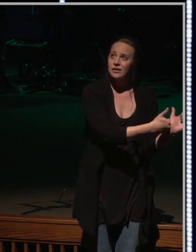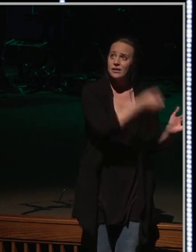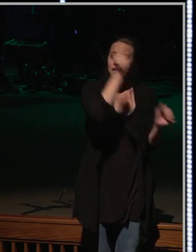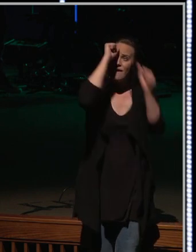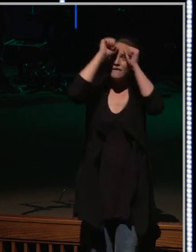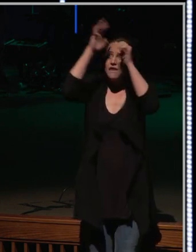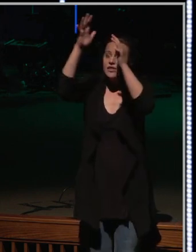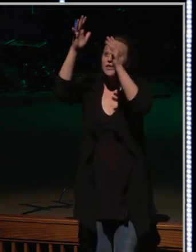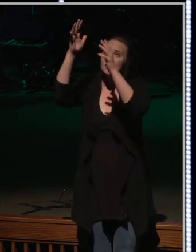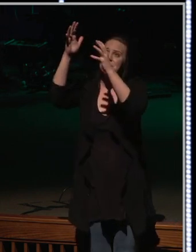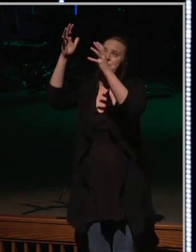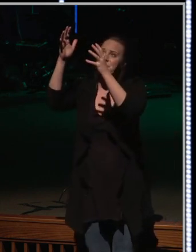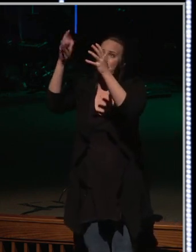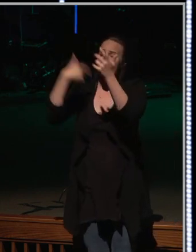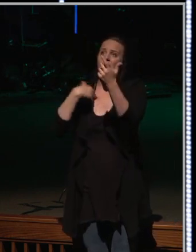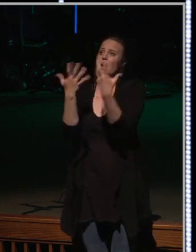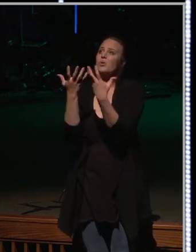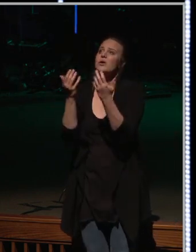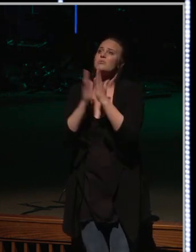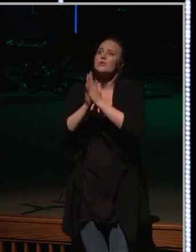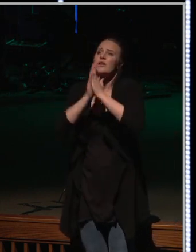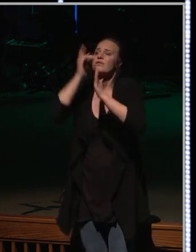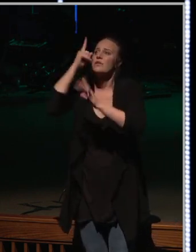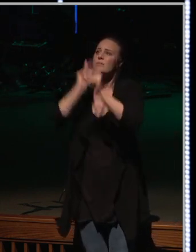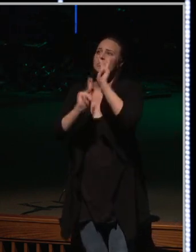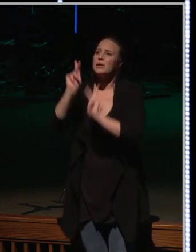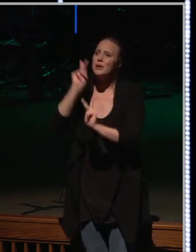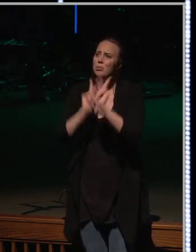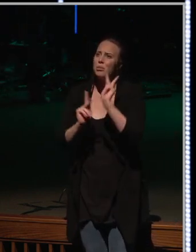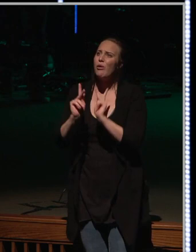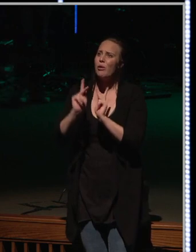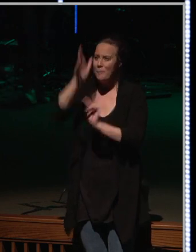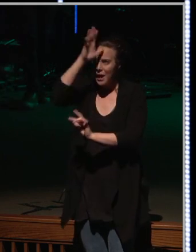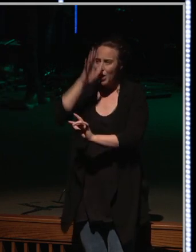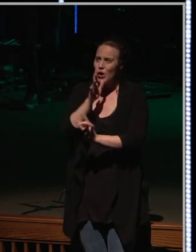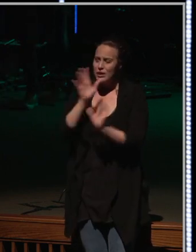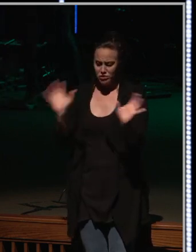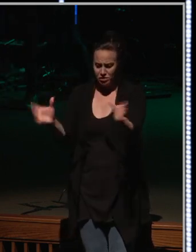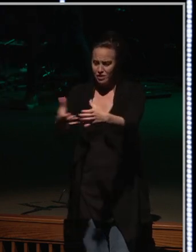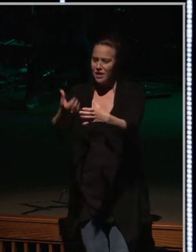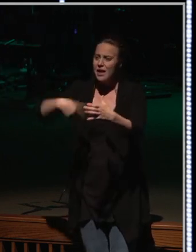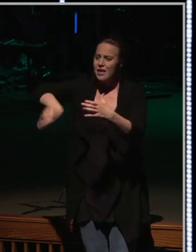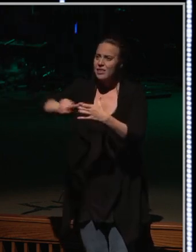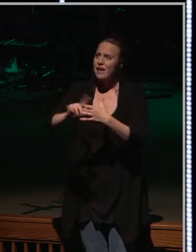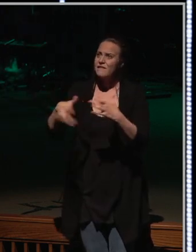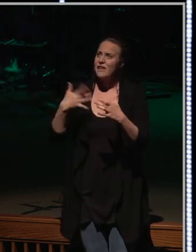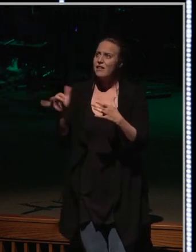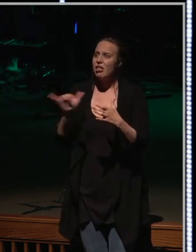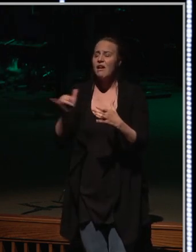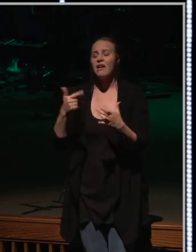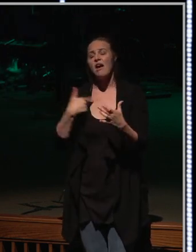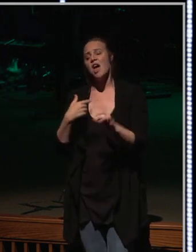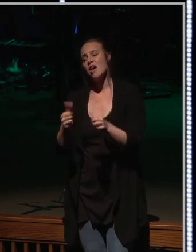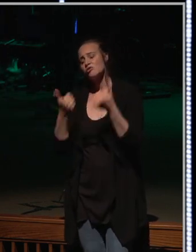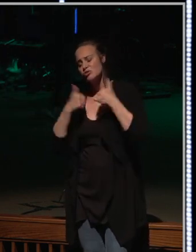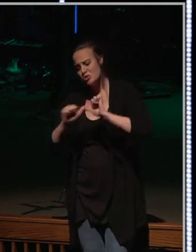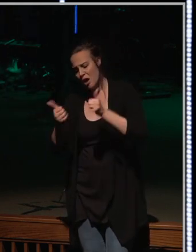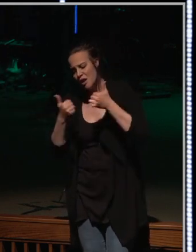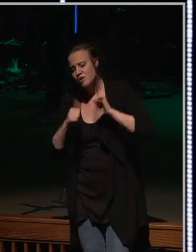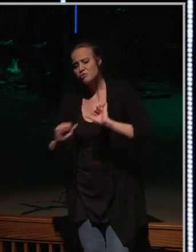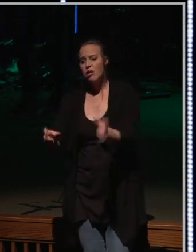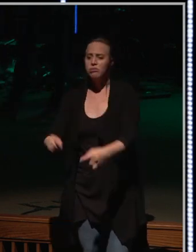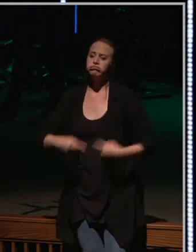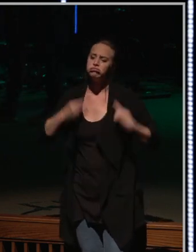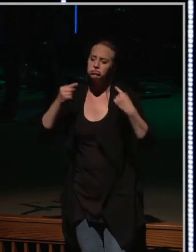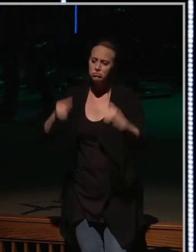Father, I want to pray for those parents who feel like they are failures, like they have tried, they have blown it, and they want to go back and rewind and do